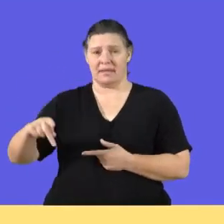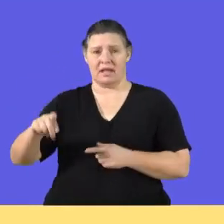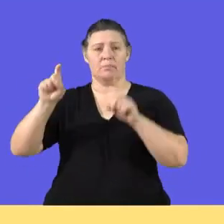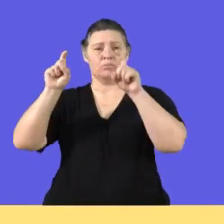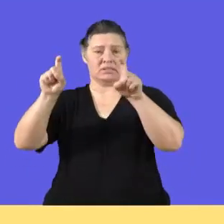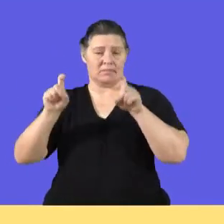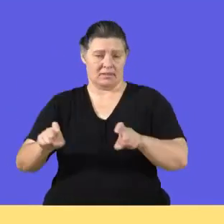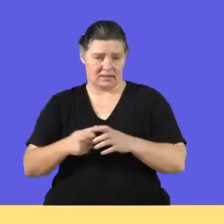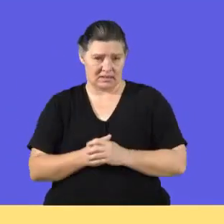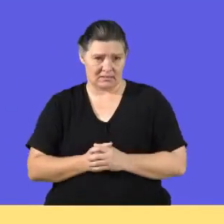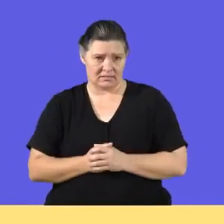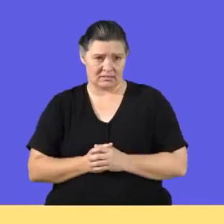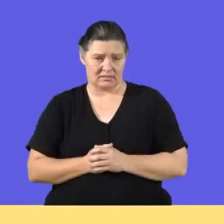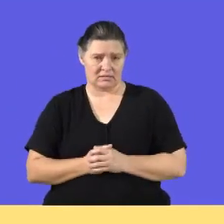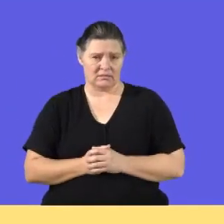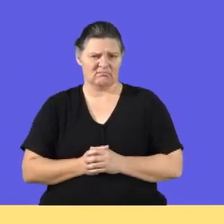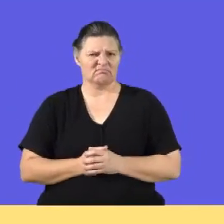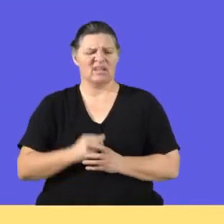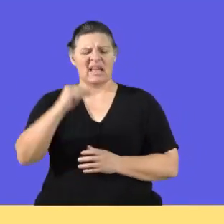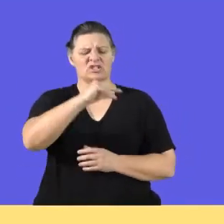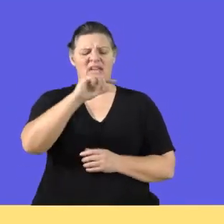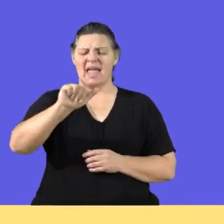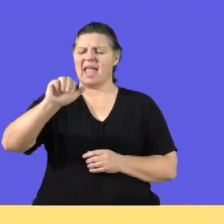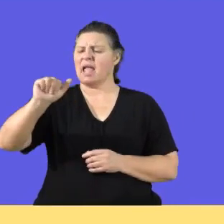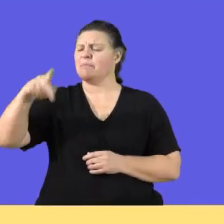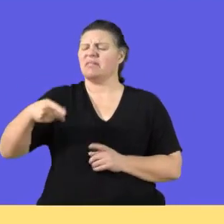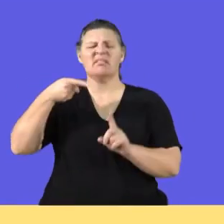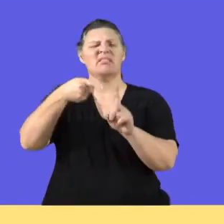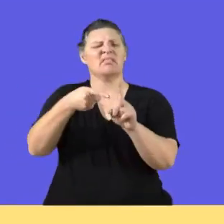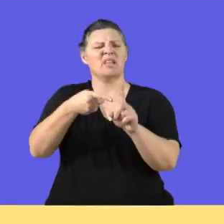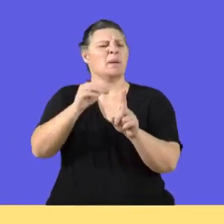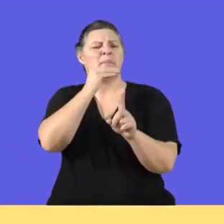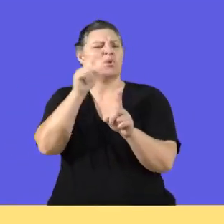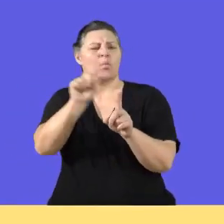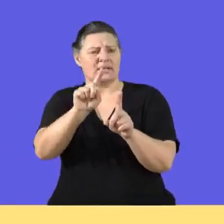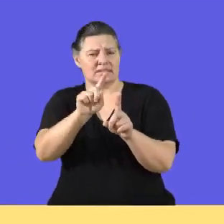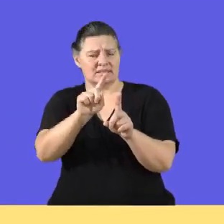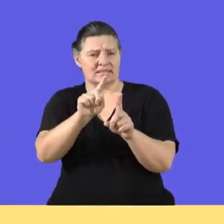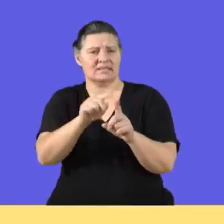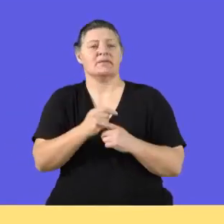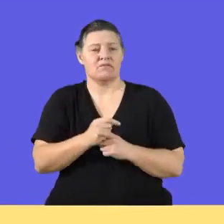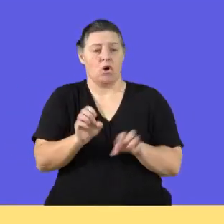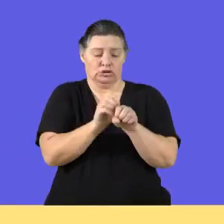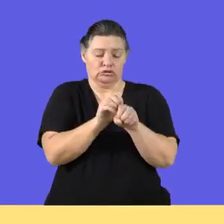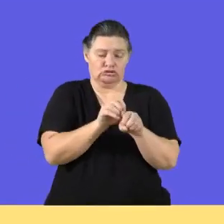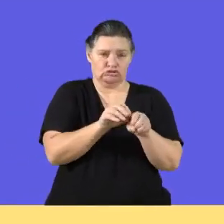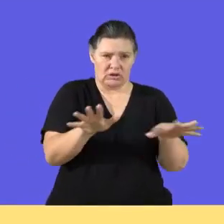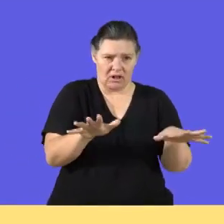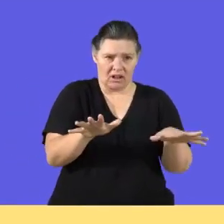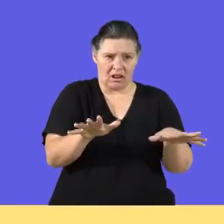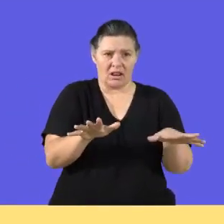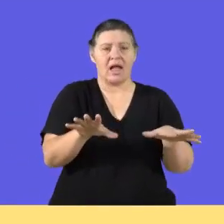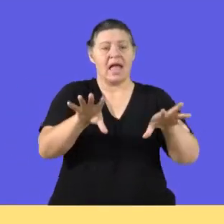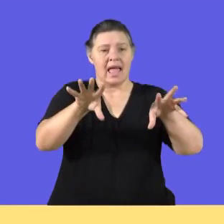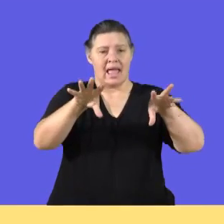GAAP. The GAAP principles, the word GAAP, this is an abbreviation which stands